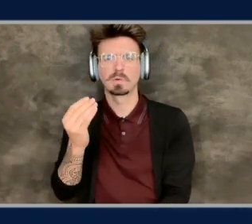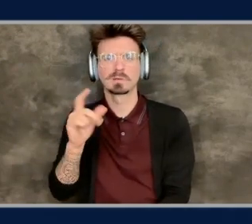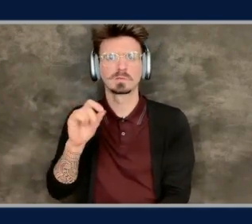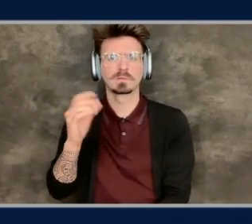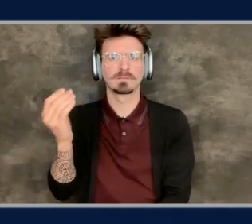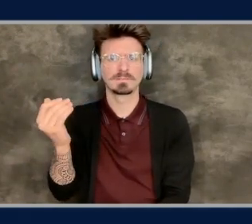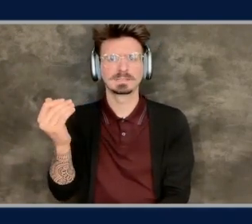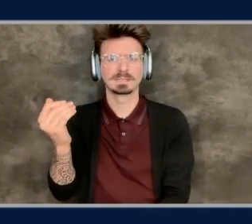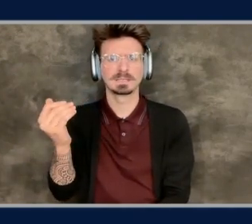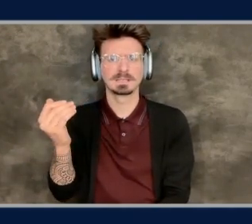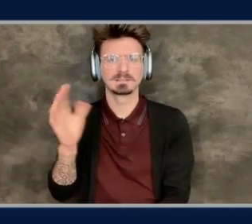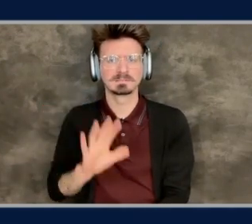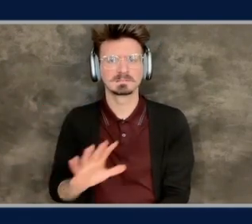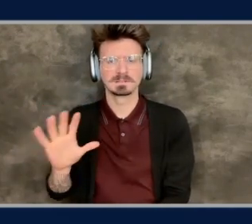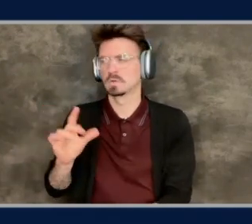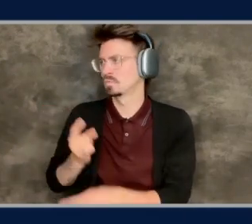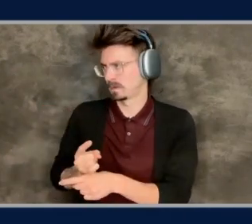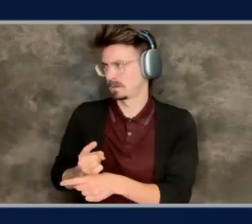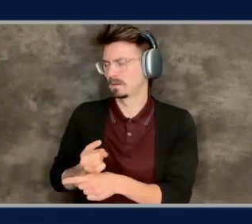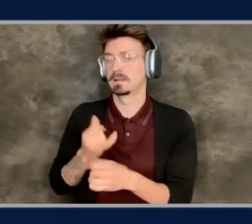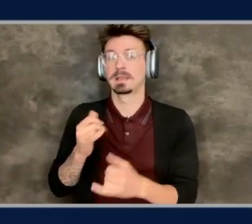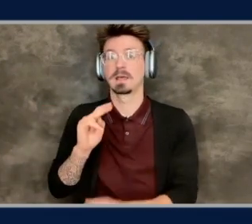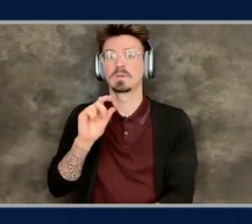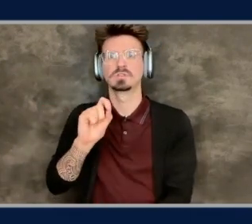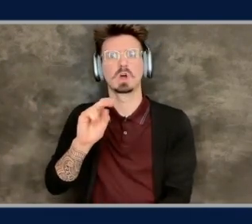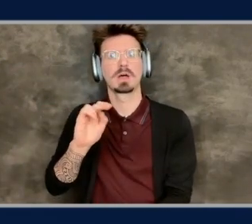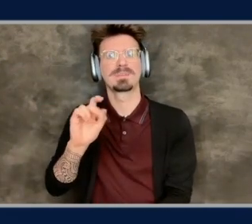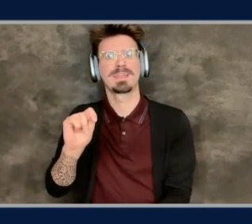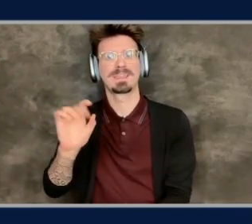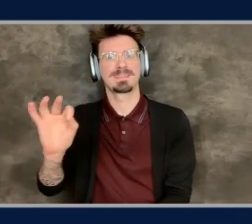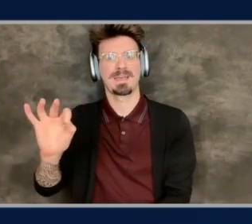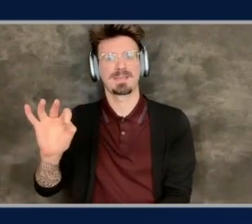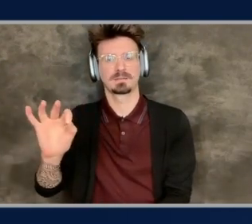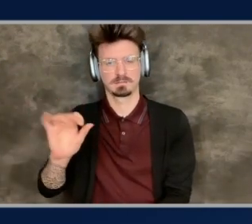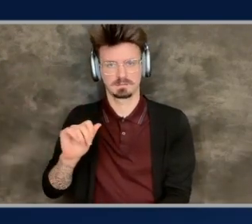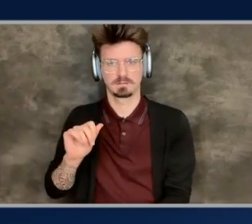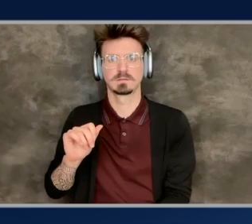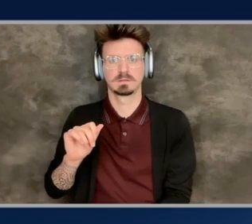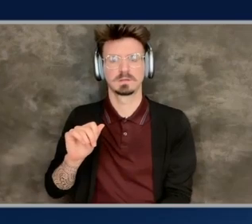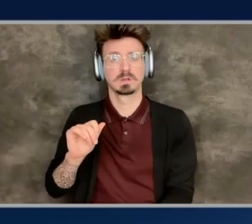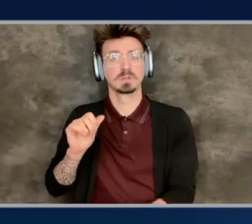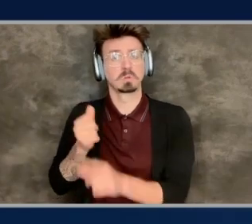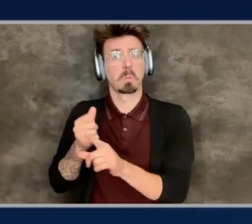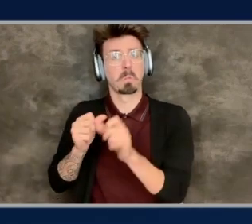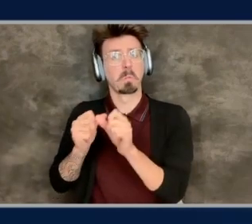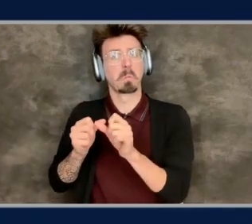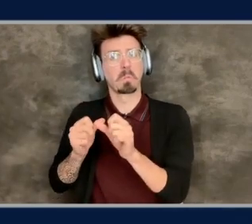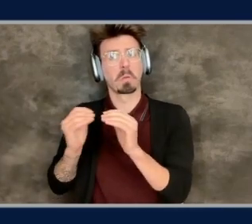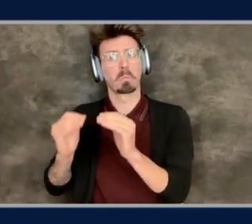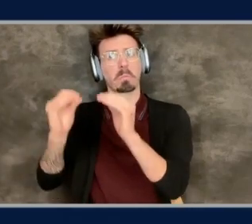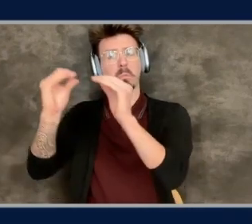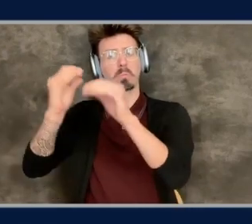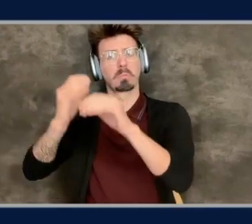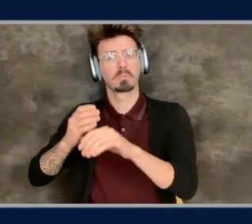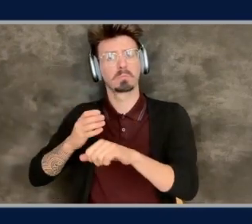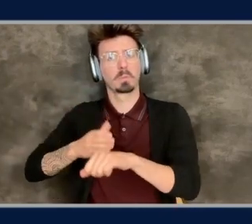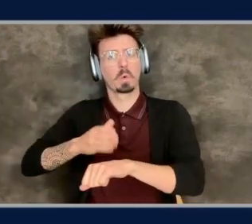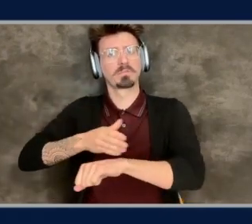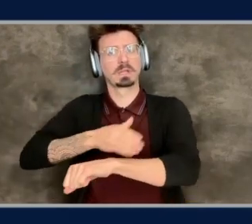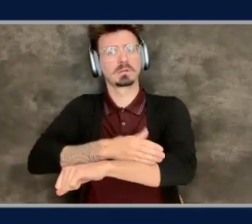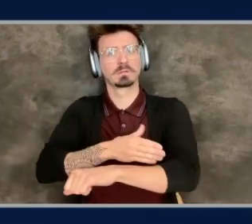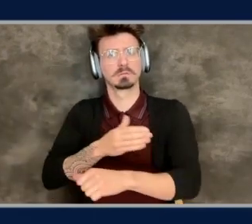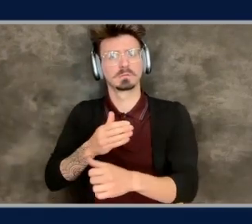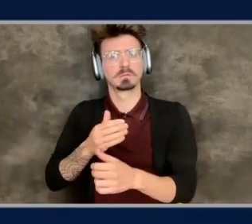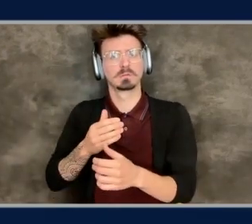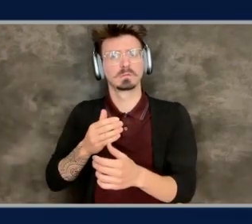right? That's right, yeah. Now we are at .NET 9. Right. So it's like, you know, it's continuously improving and continuously they're adding new capabilities.